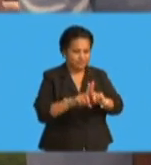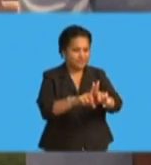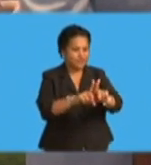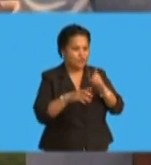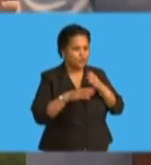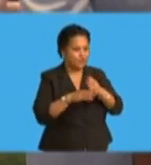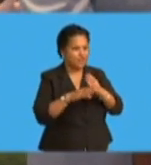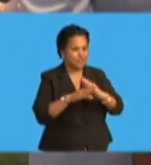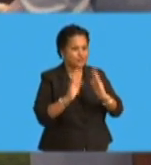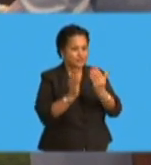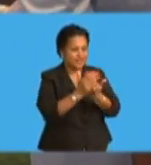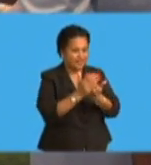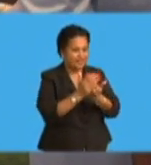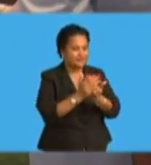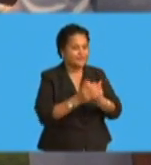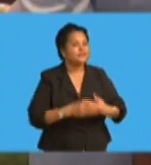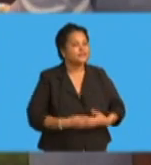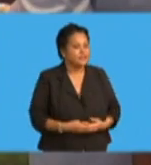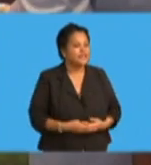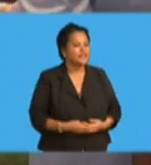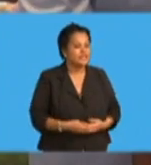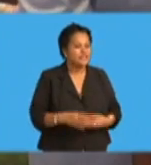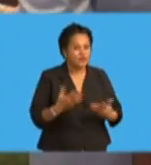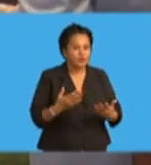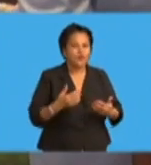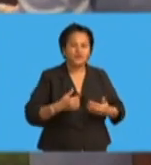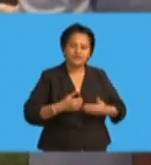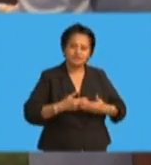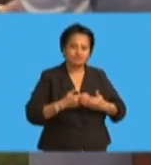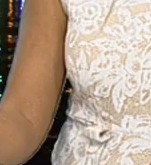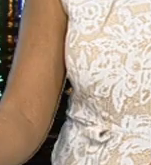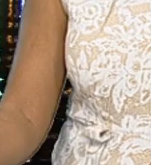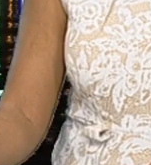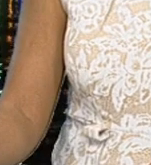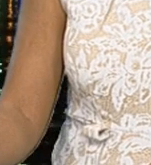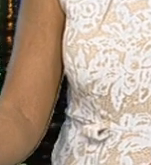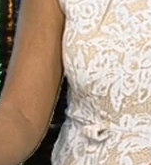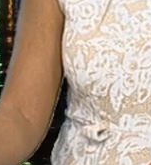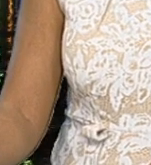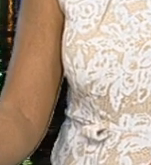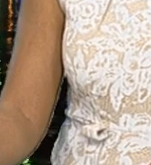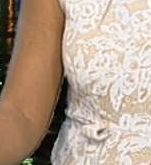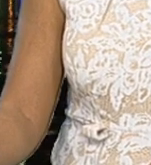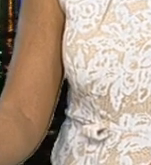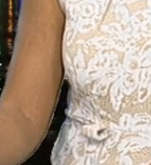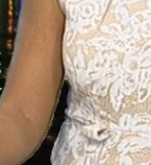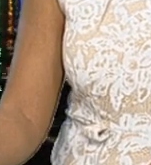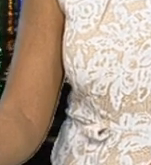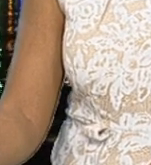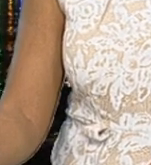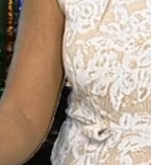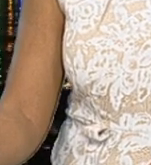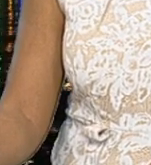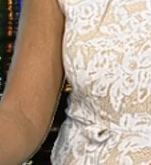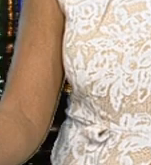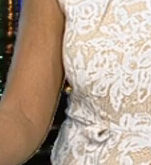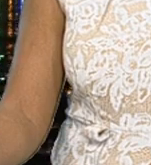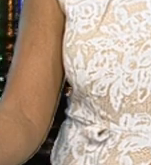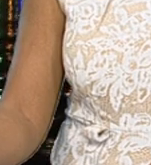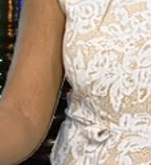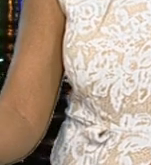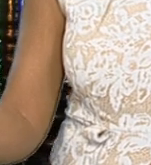cleared any doubt that he will contest next year's elections as leader of the Fiji First Party. Speaking in Parliament today, the PM also